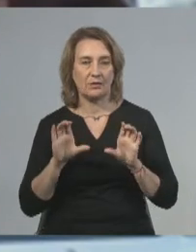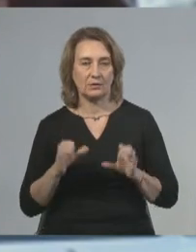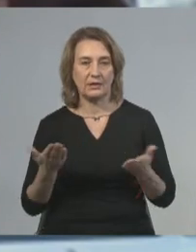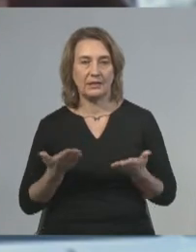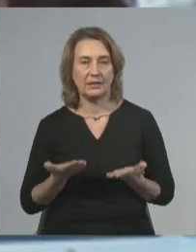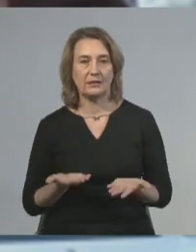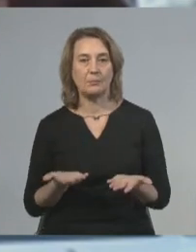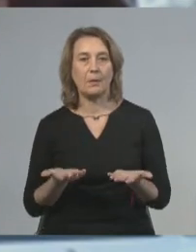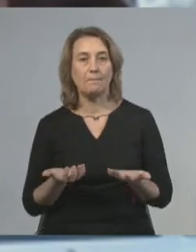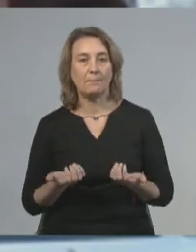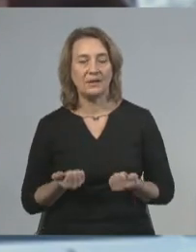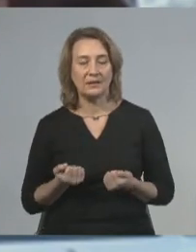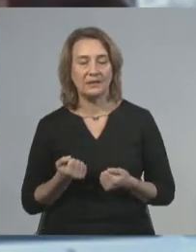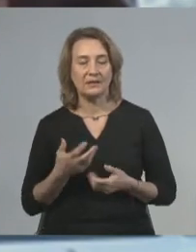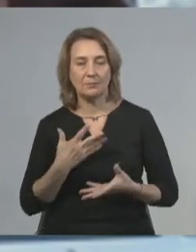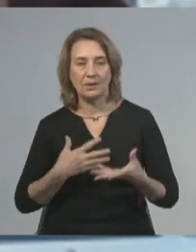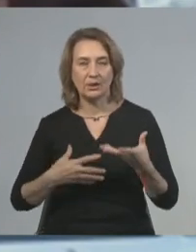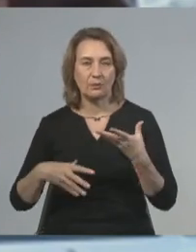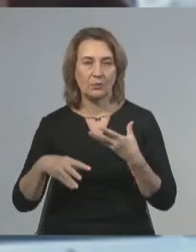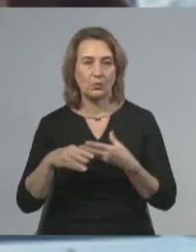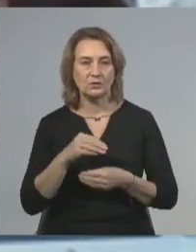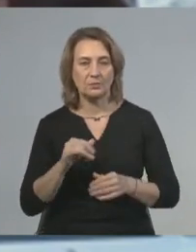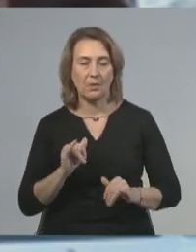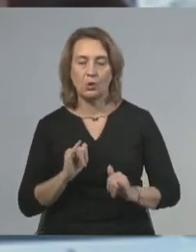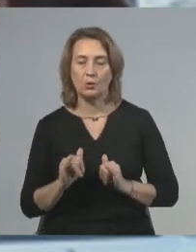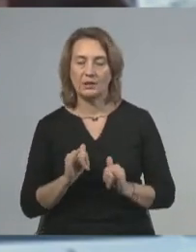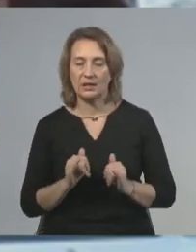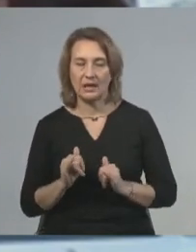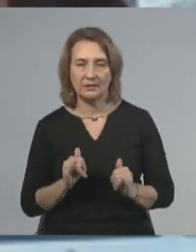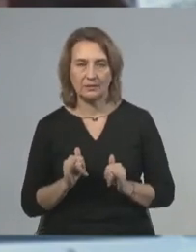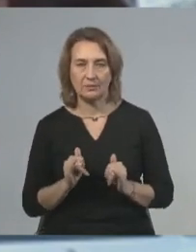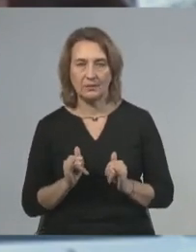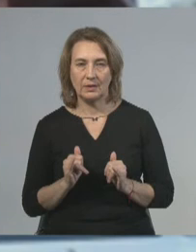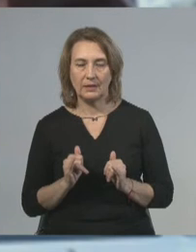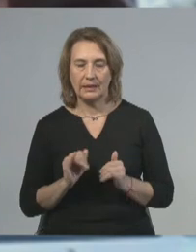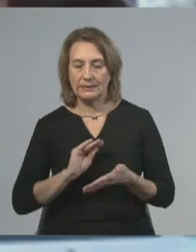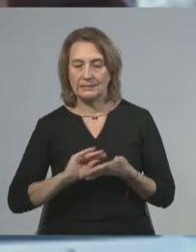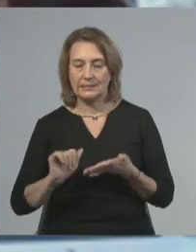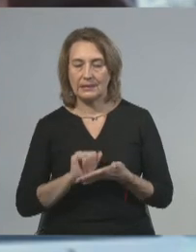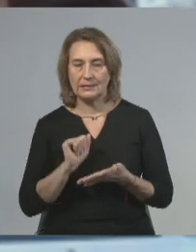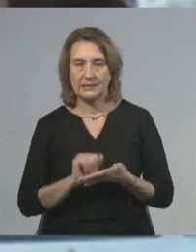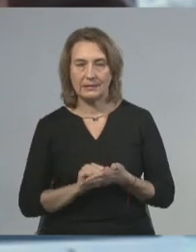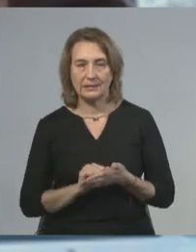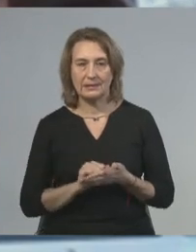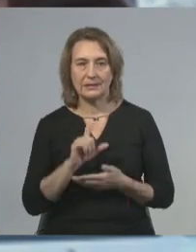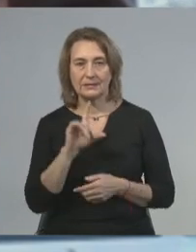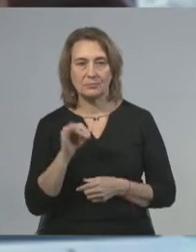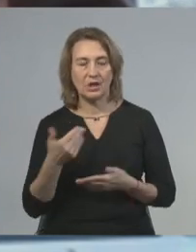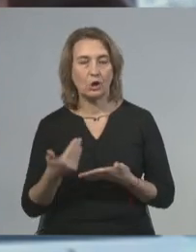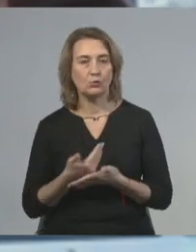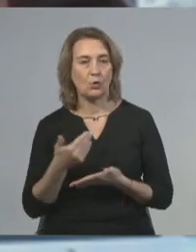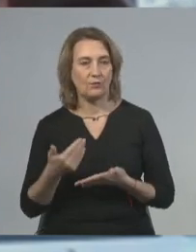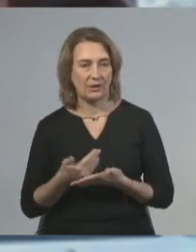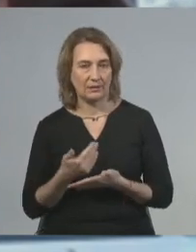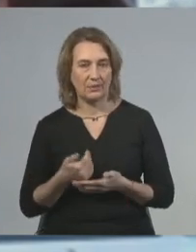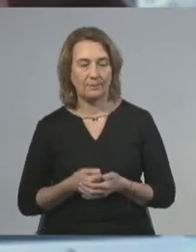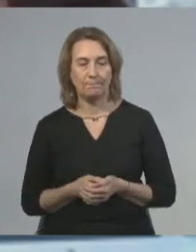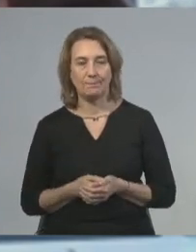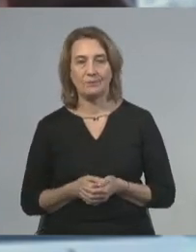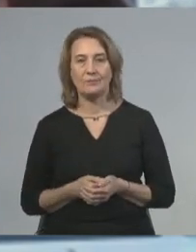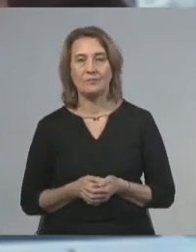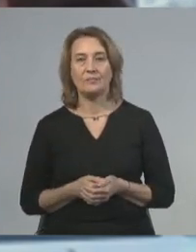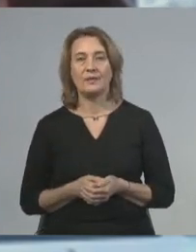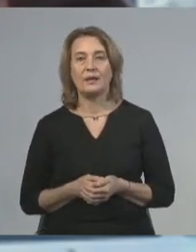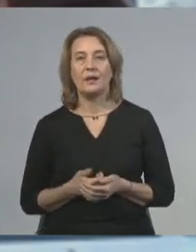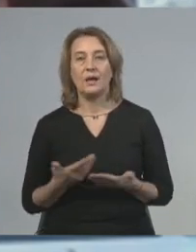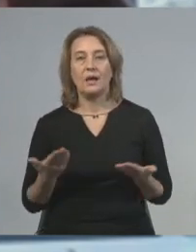uh media outlets in croatia and television news outlets which are defining on